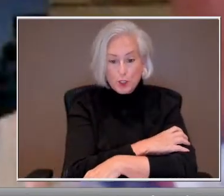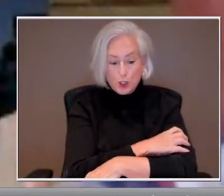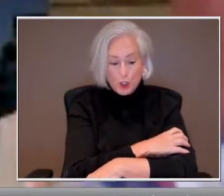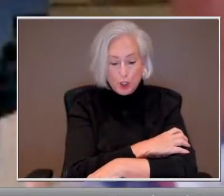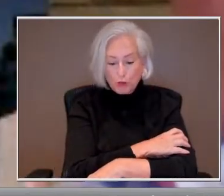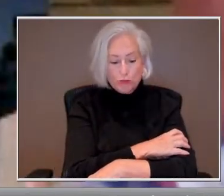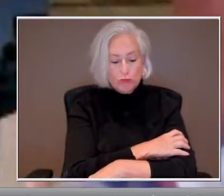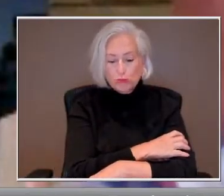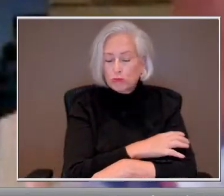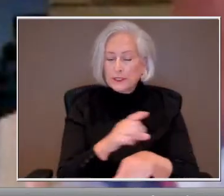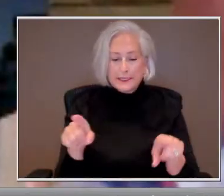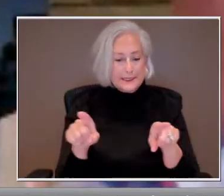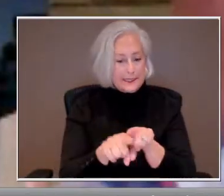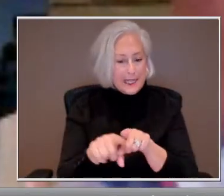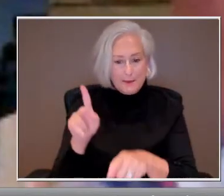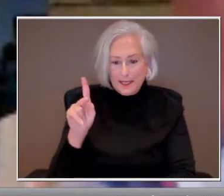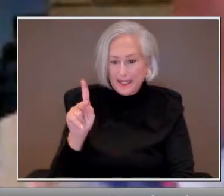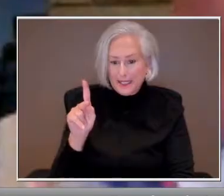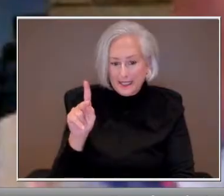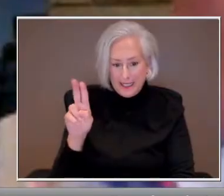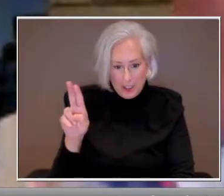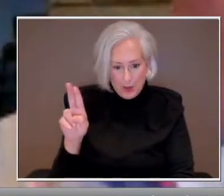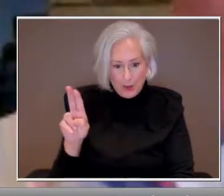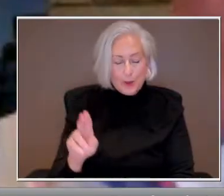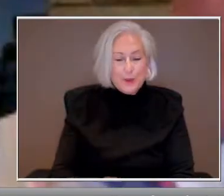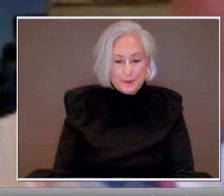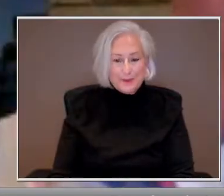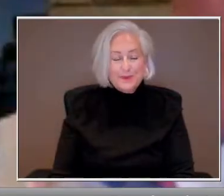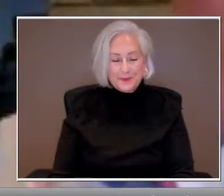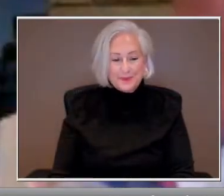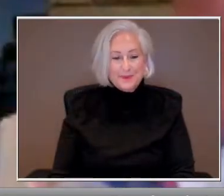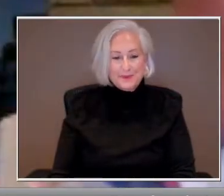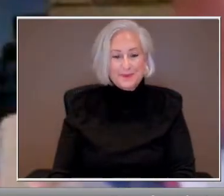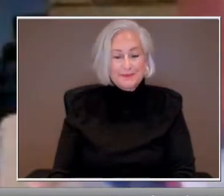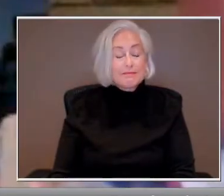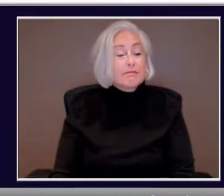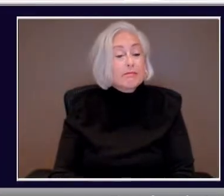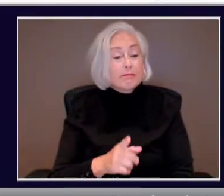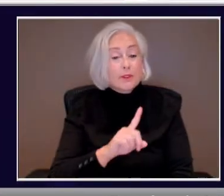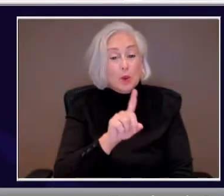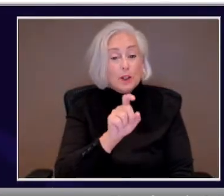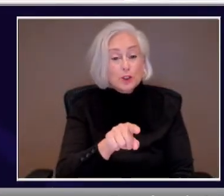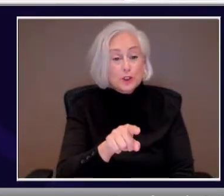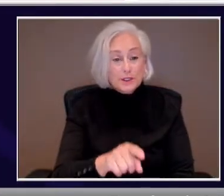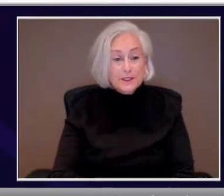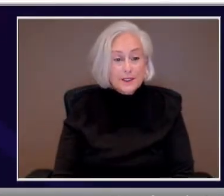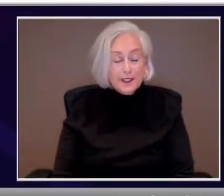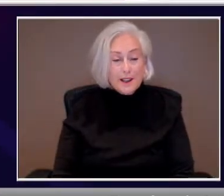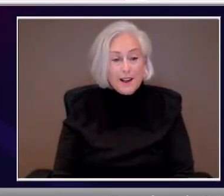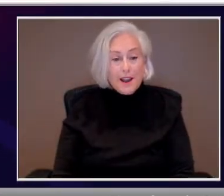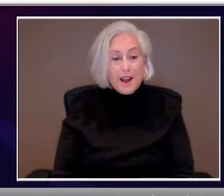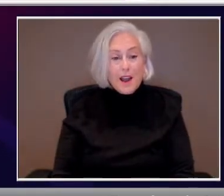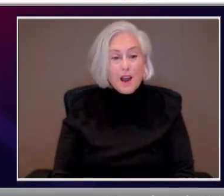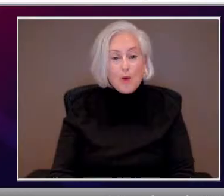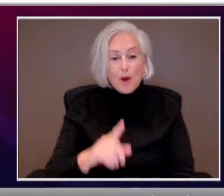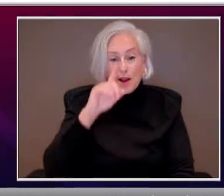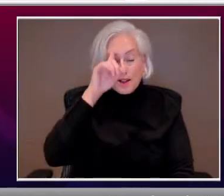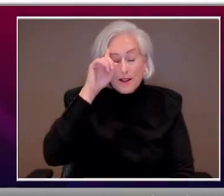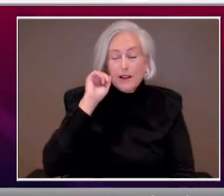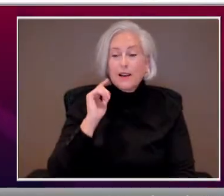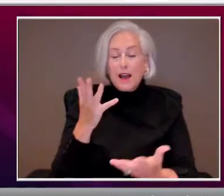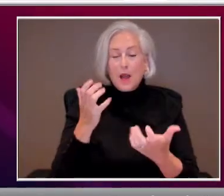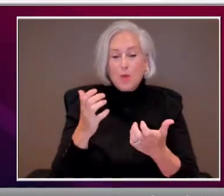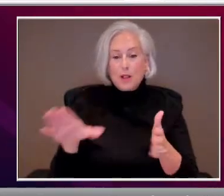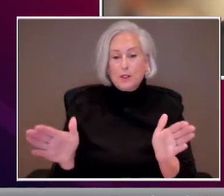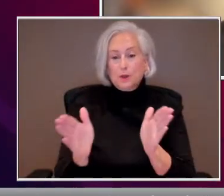think, as everybody else does. And then I do. Go ahead. Well, I wanted to bring Janae in, your nurse,